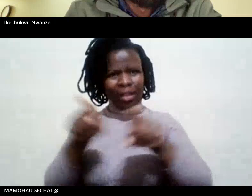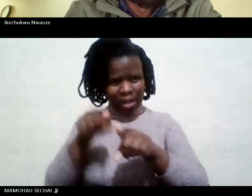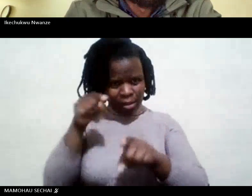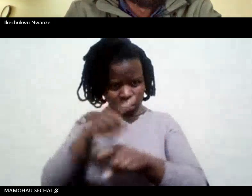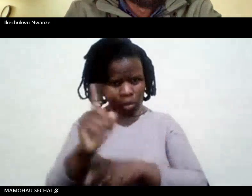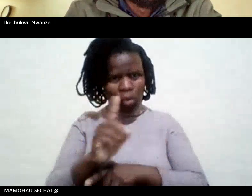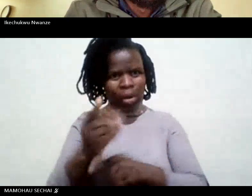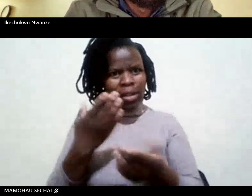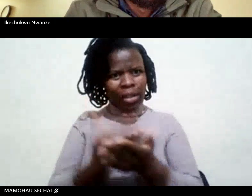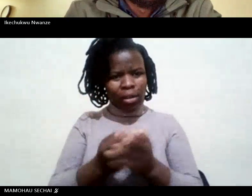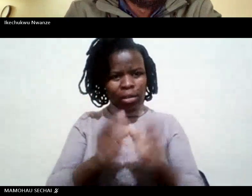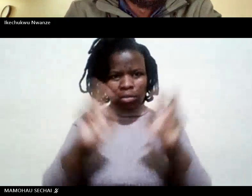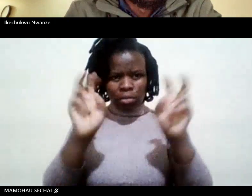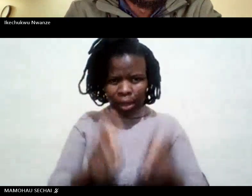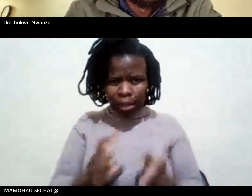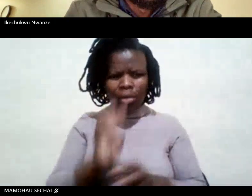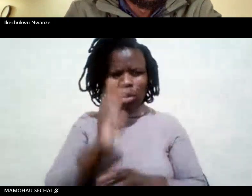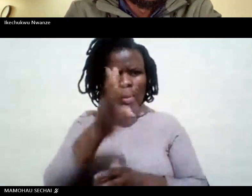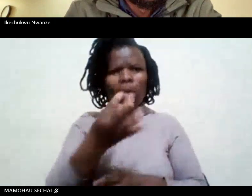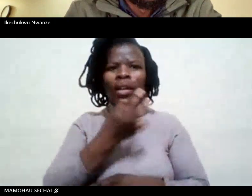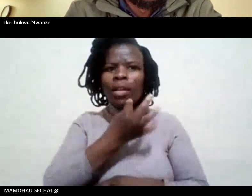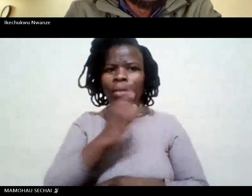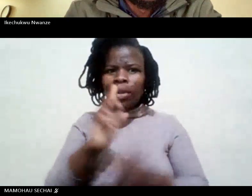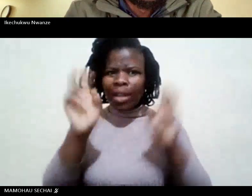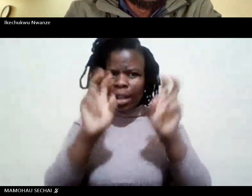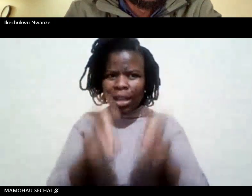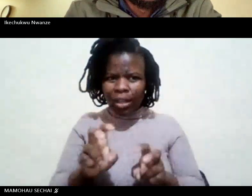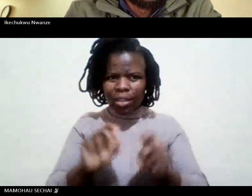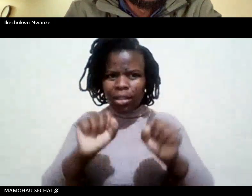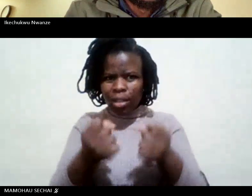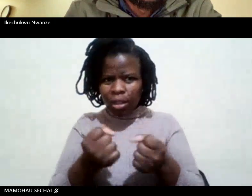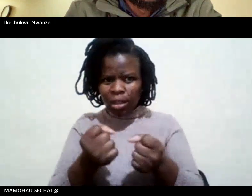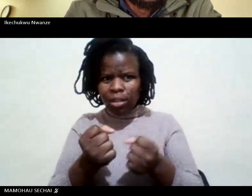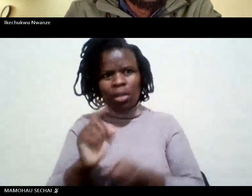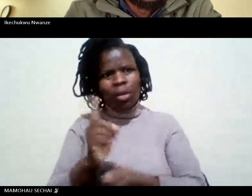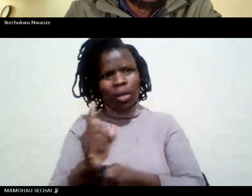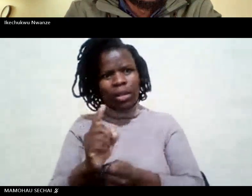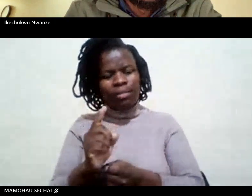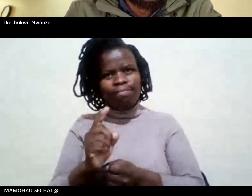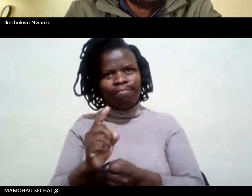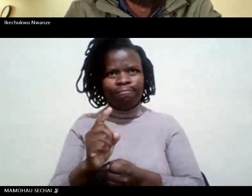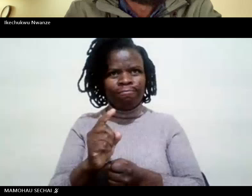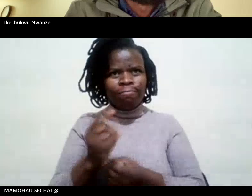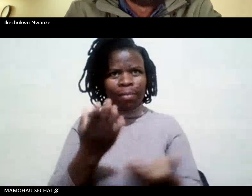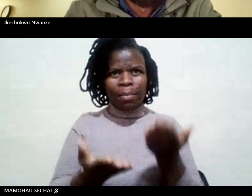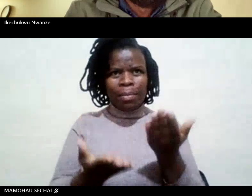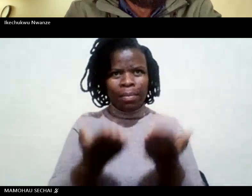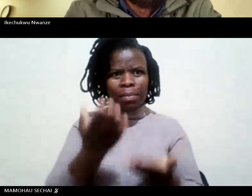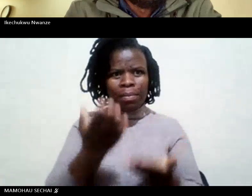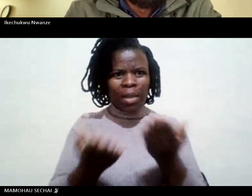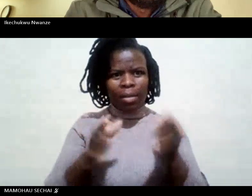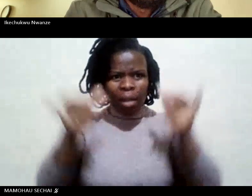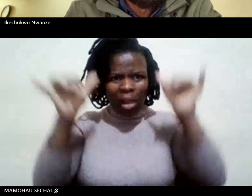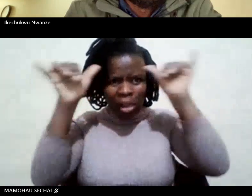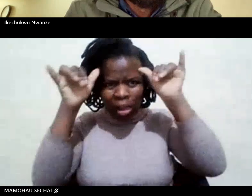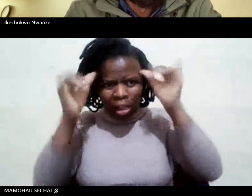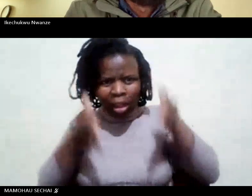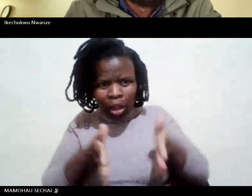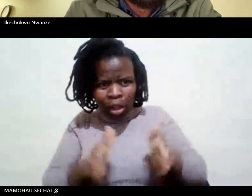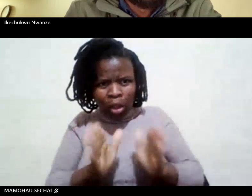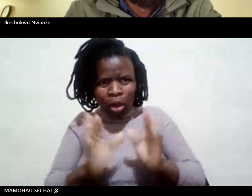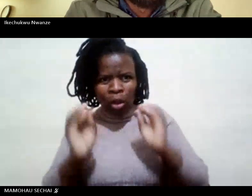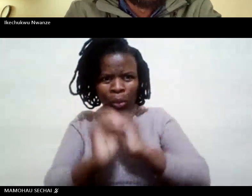say electricity is making our cows not to give birth, with the lack of a better term.